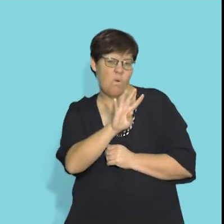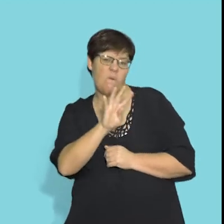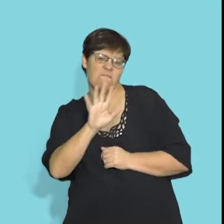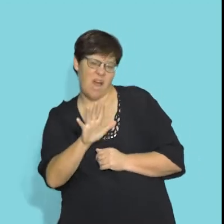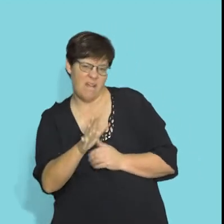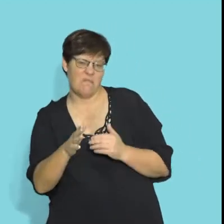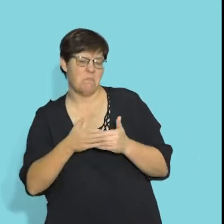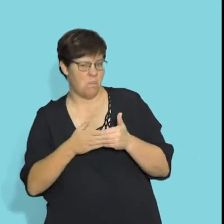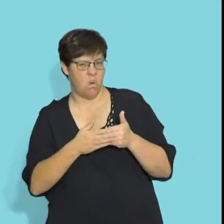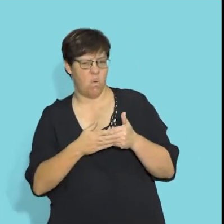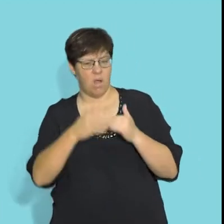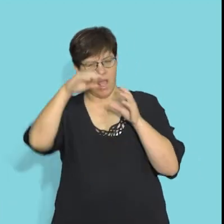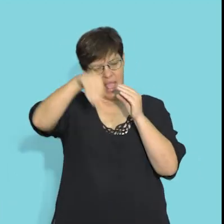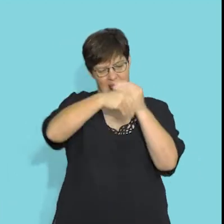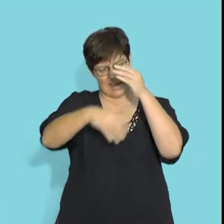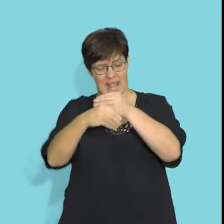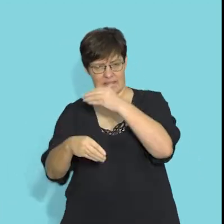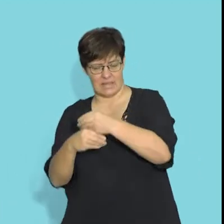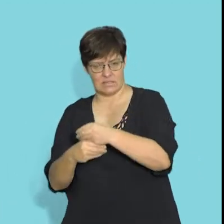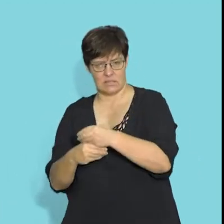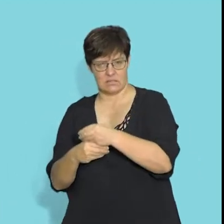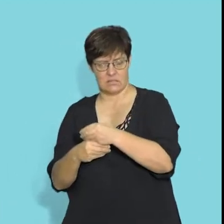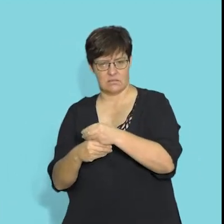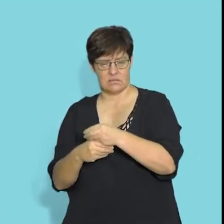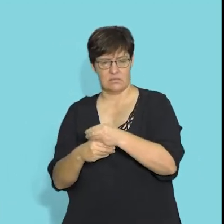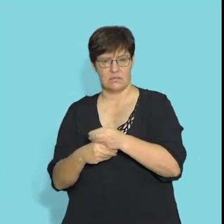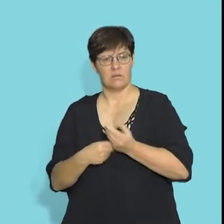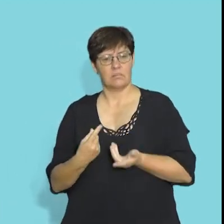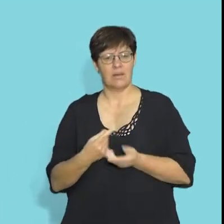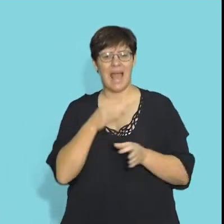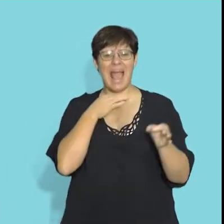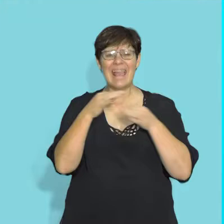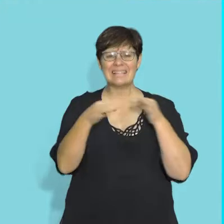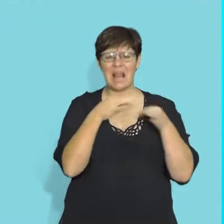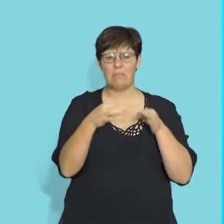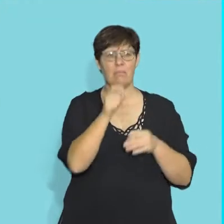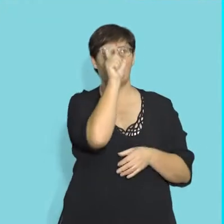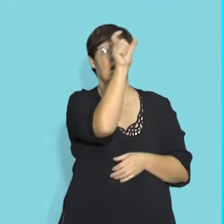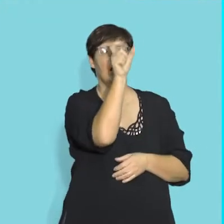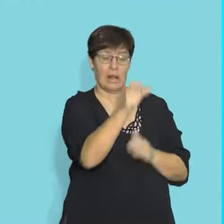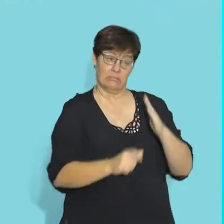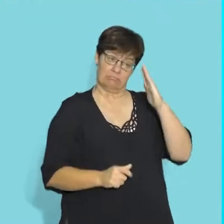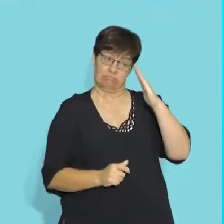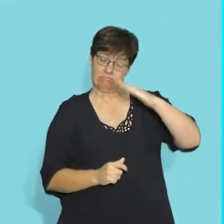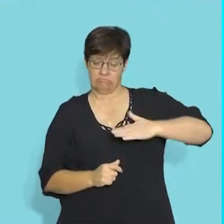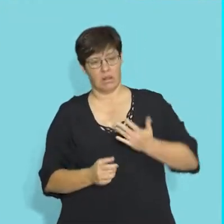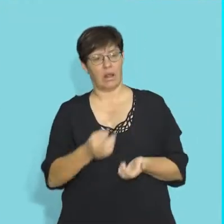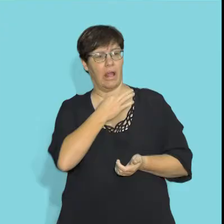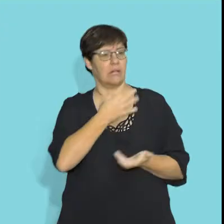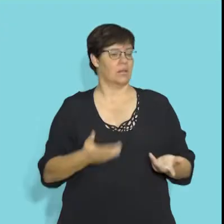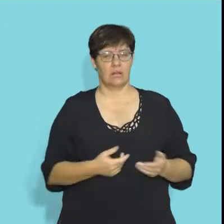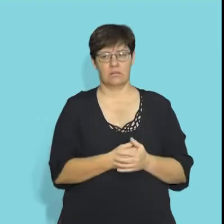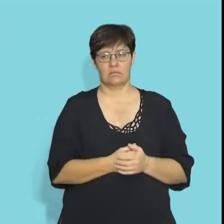5 more lines, suddenly I'm going to start running out of English words to describe what the steepness is. Like this is